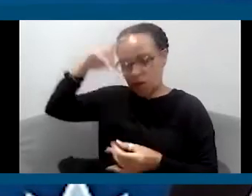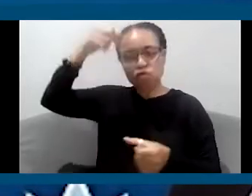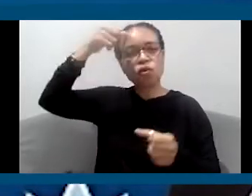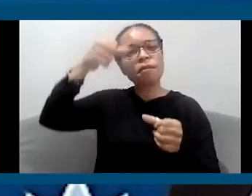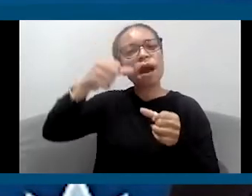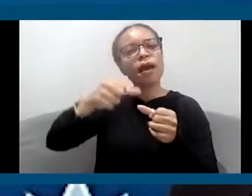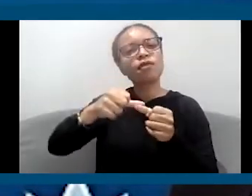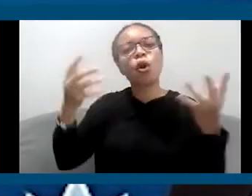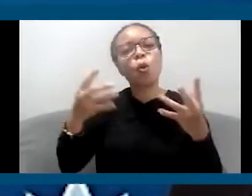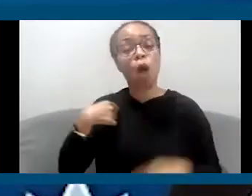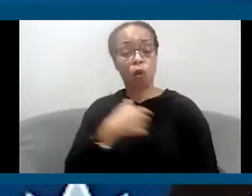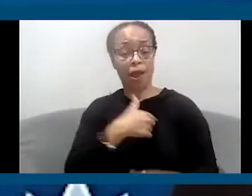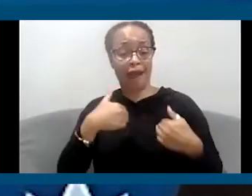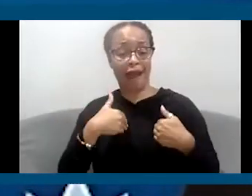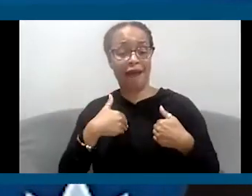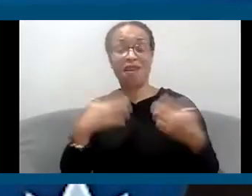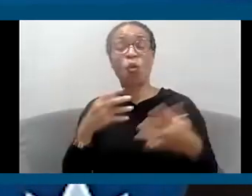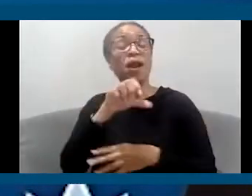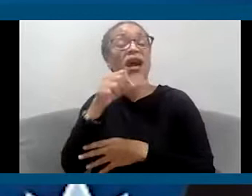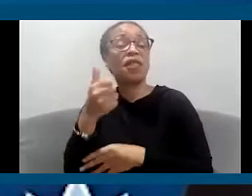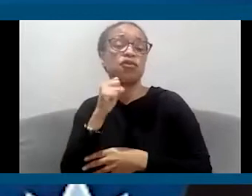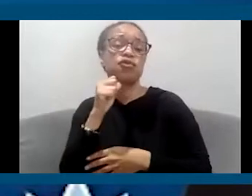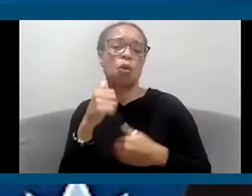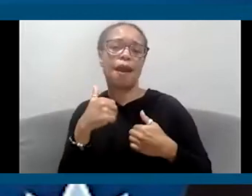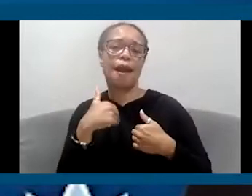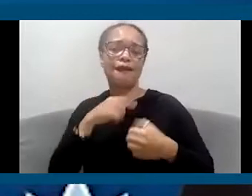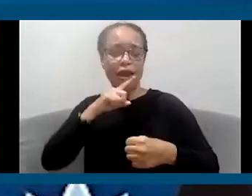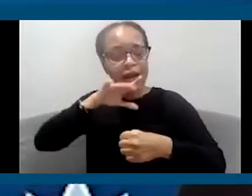and what others don't have, and how we can recommit ourselves